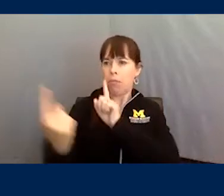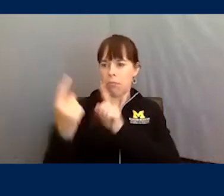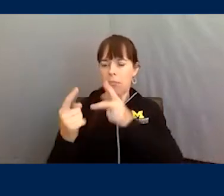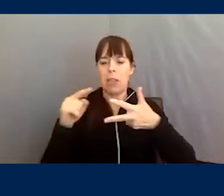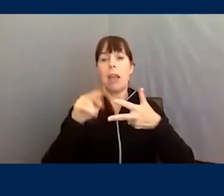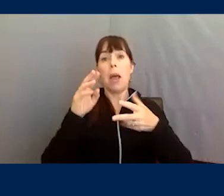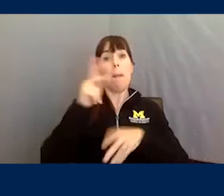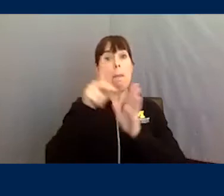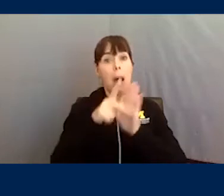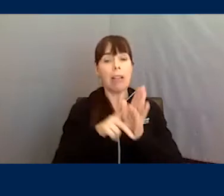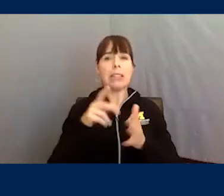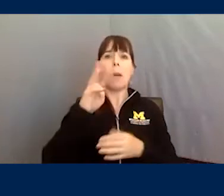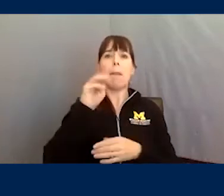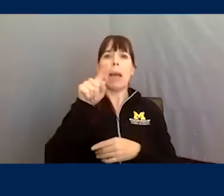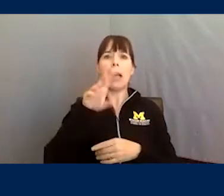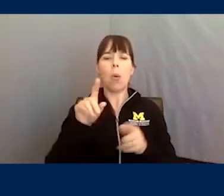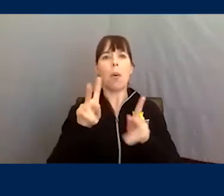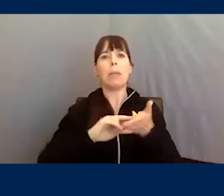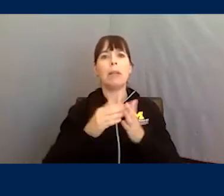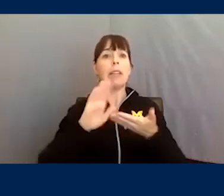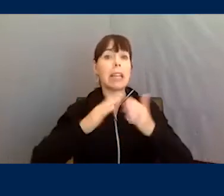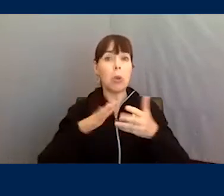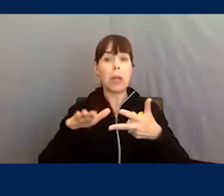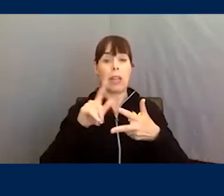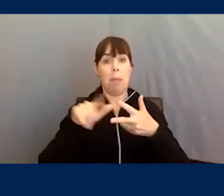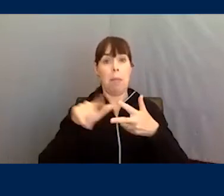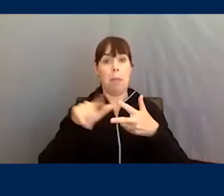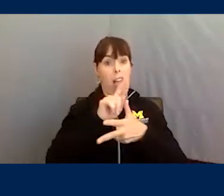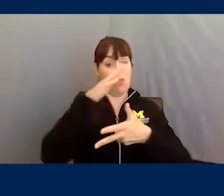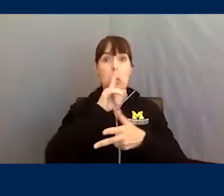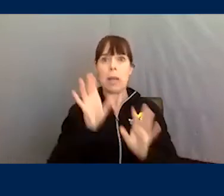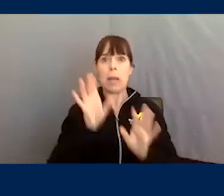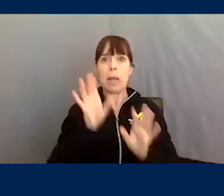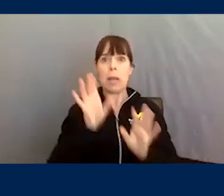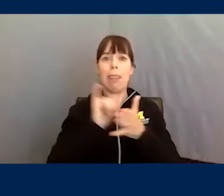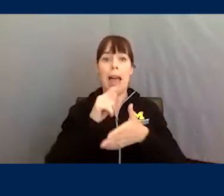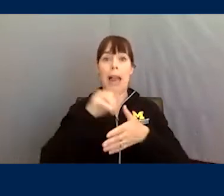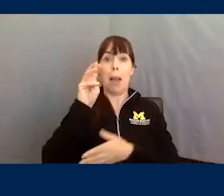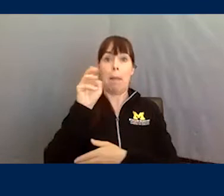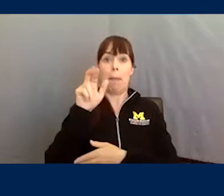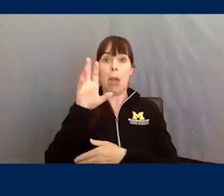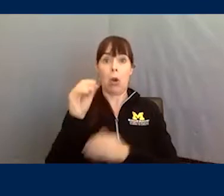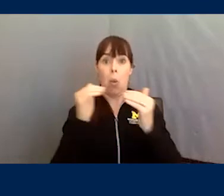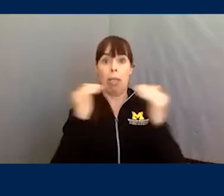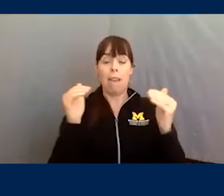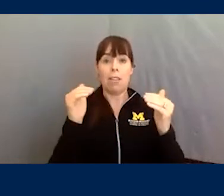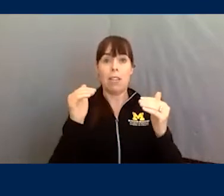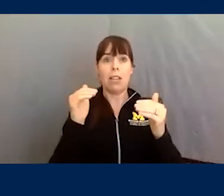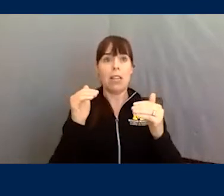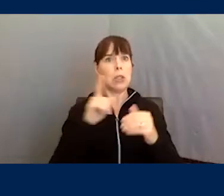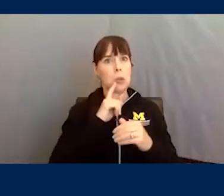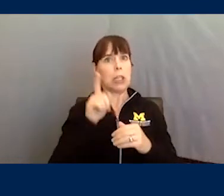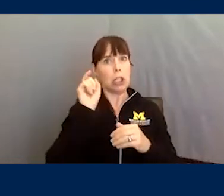meso or neighborhood and community level, but policy also is extremely important at the macro level,